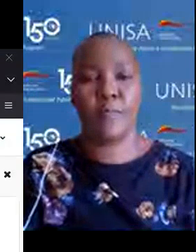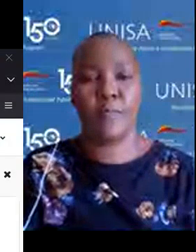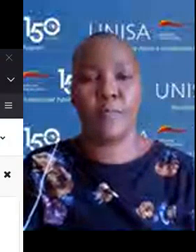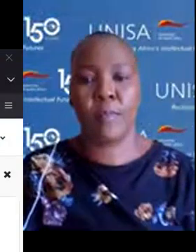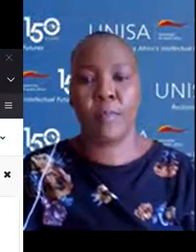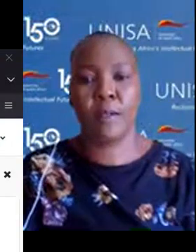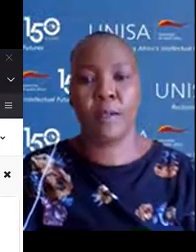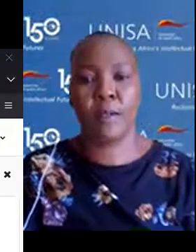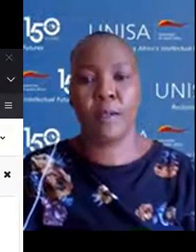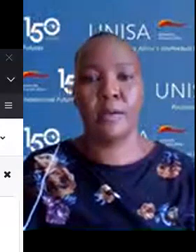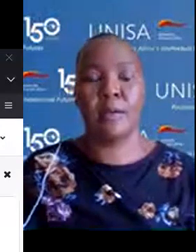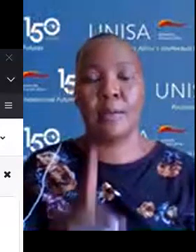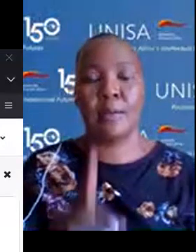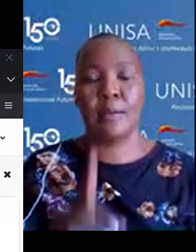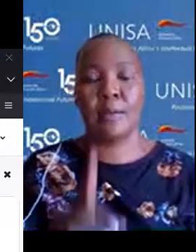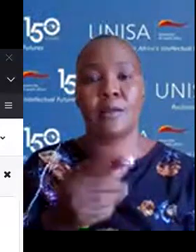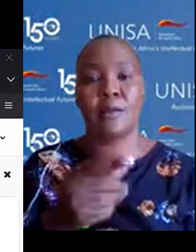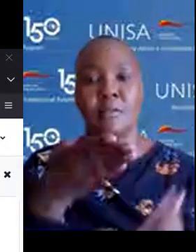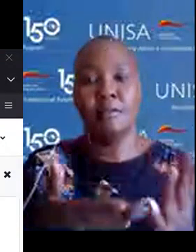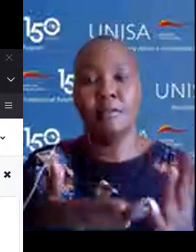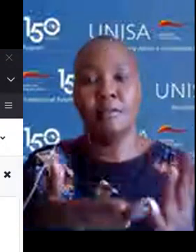So just click on this one,